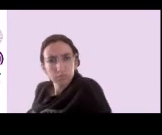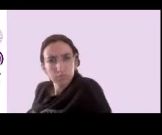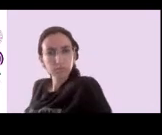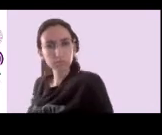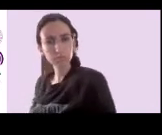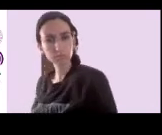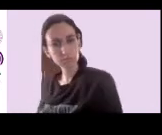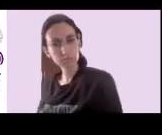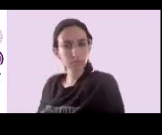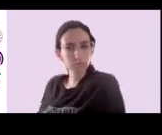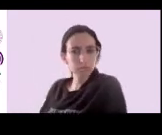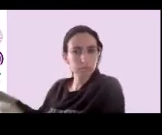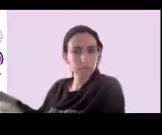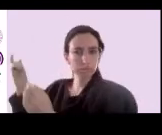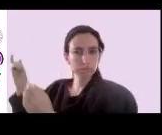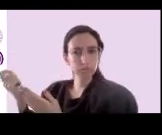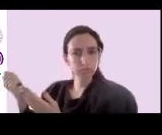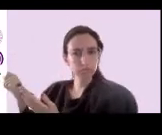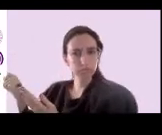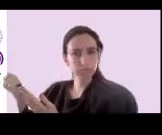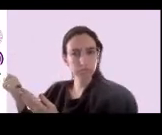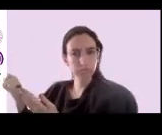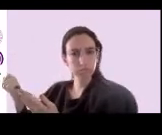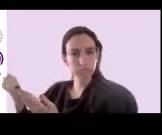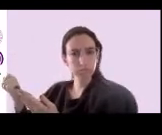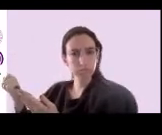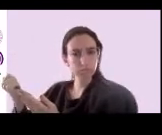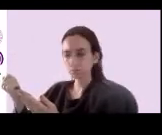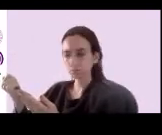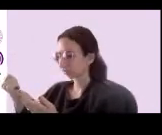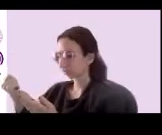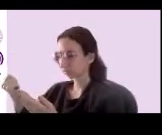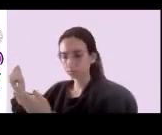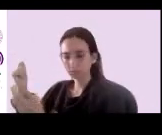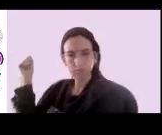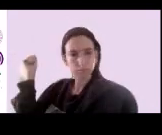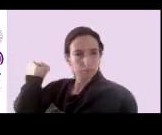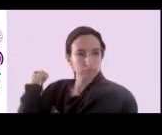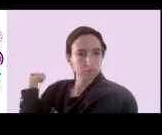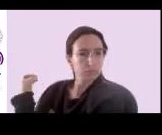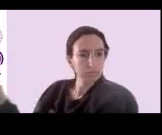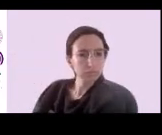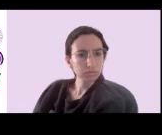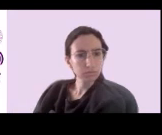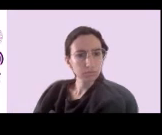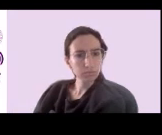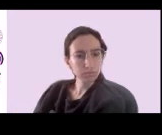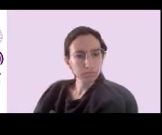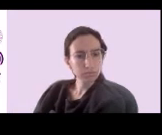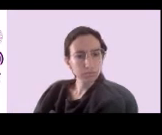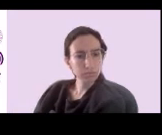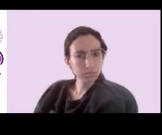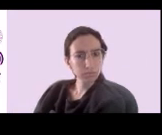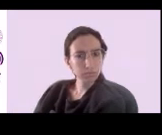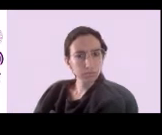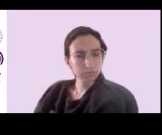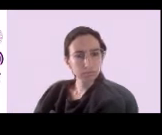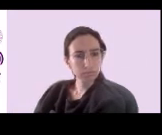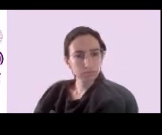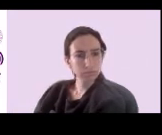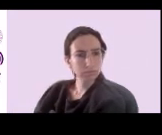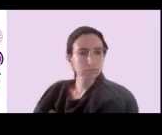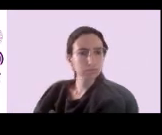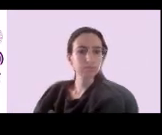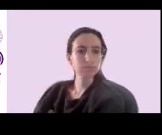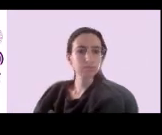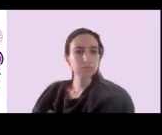filter the fundamental field here. So you are just left with this train of attosecond pulse. And then